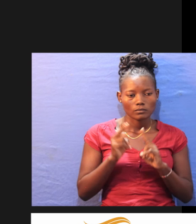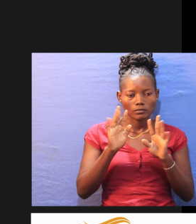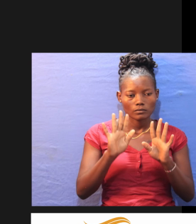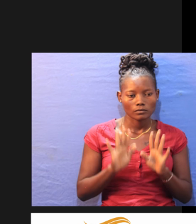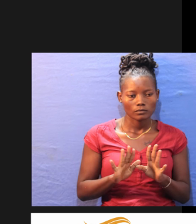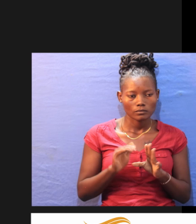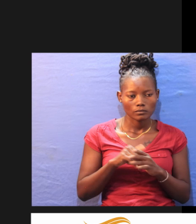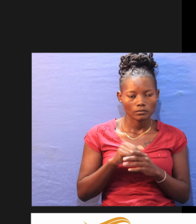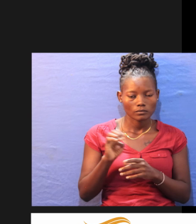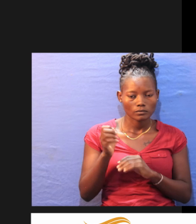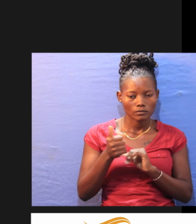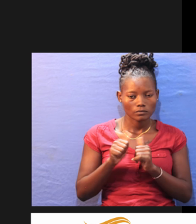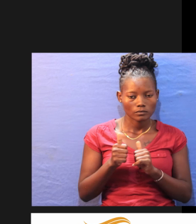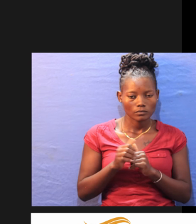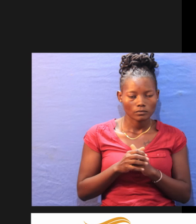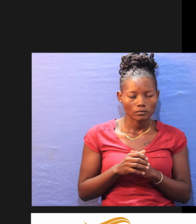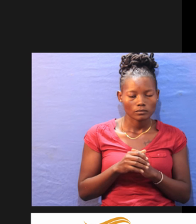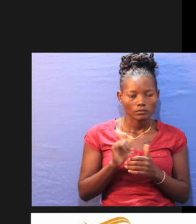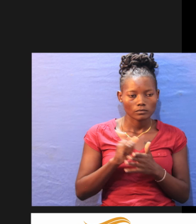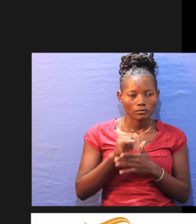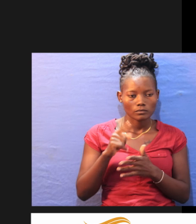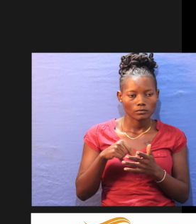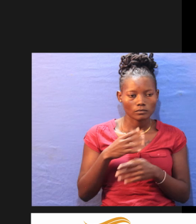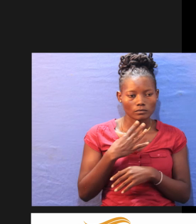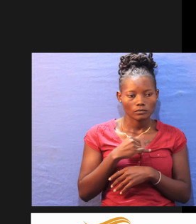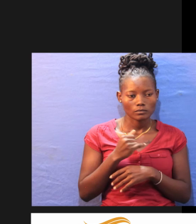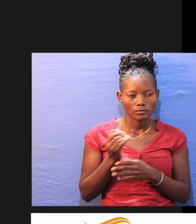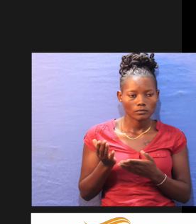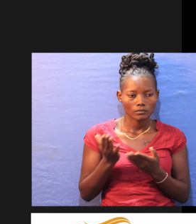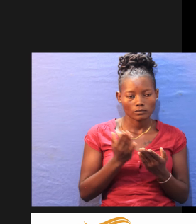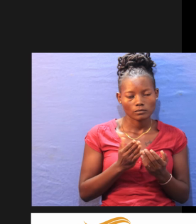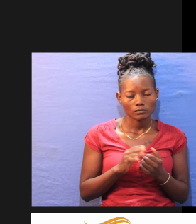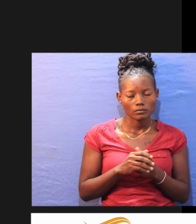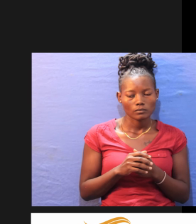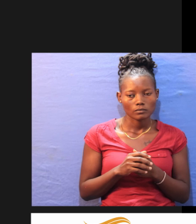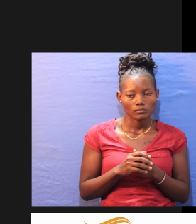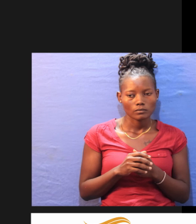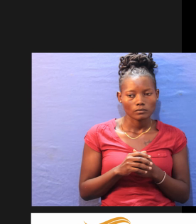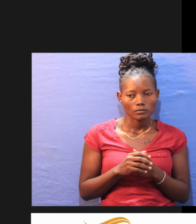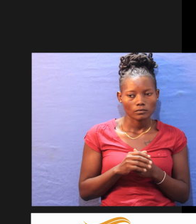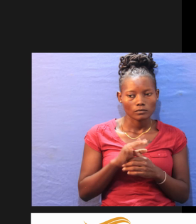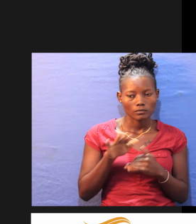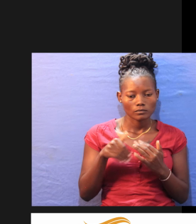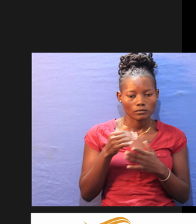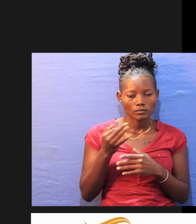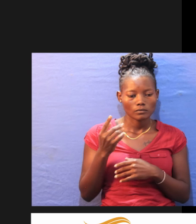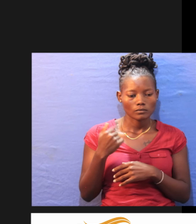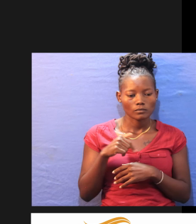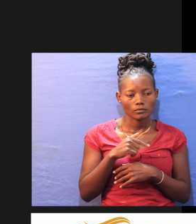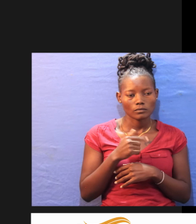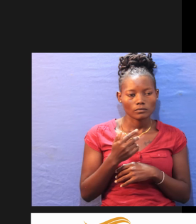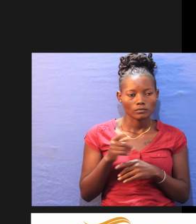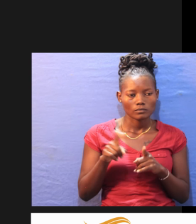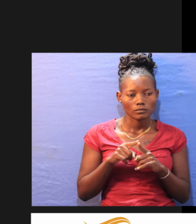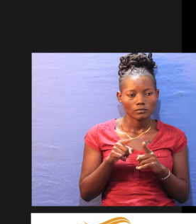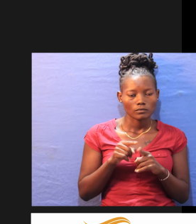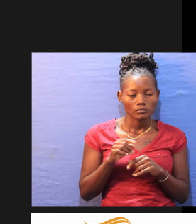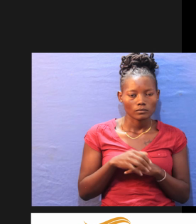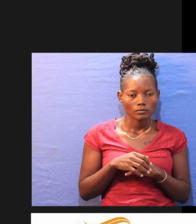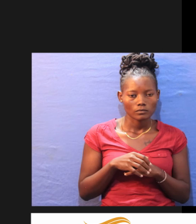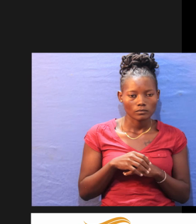sport. That's what I want to bring to all of us attention, and even to my attention